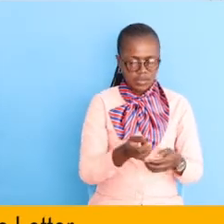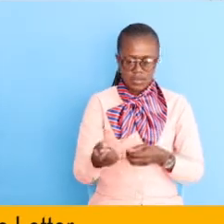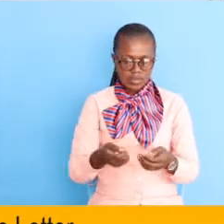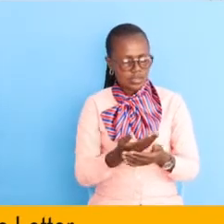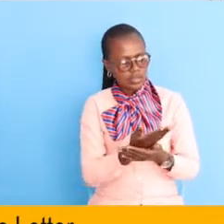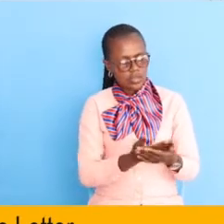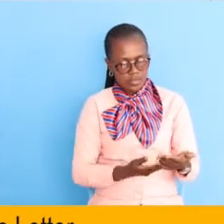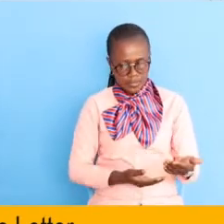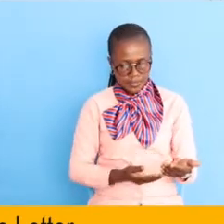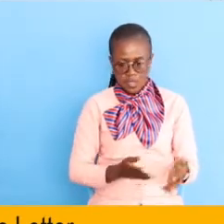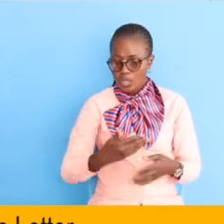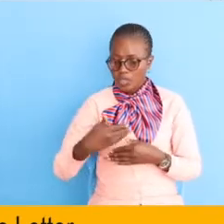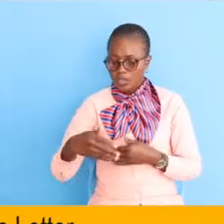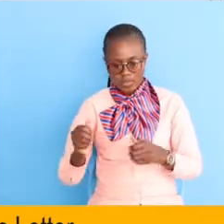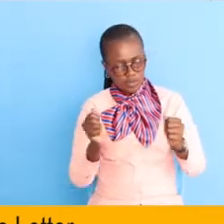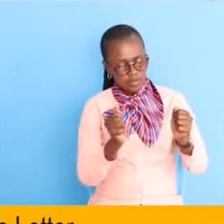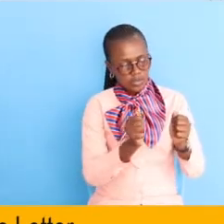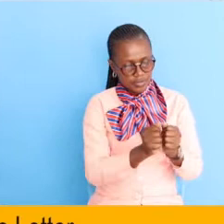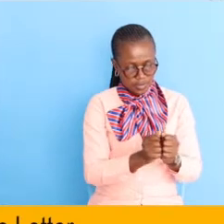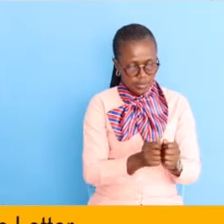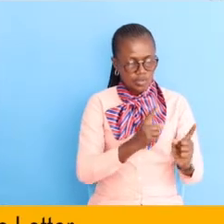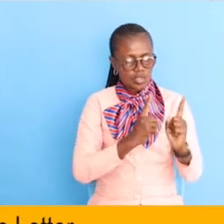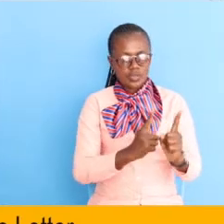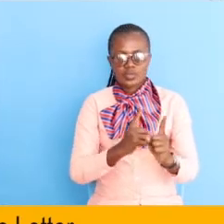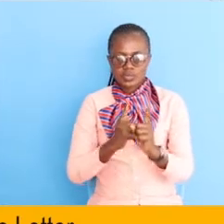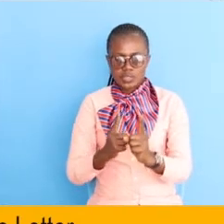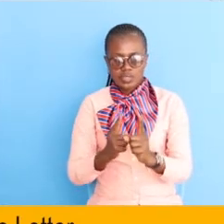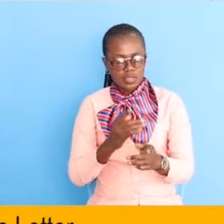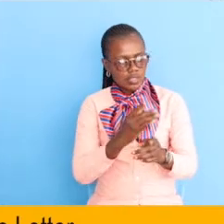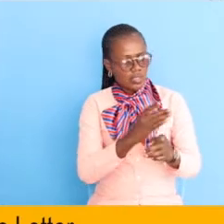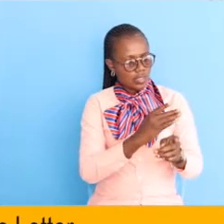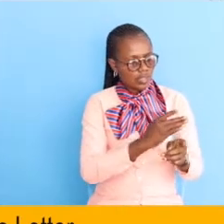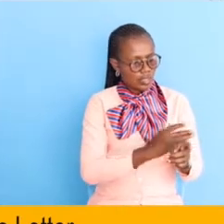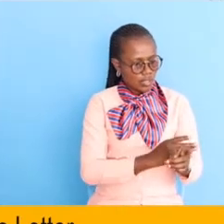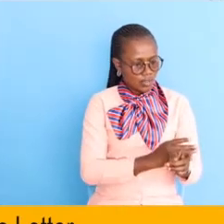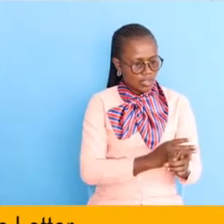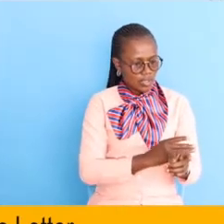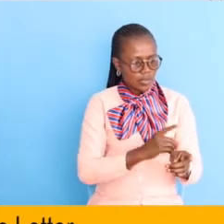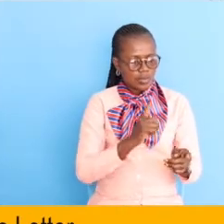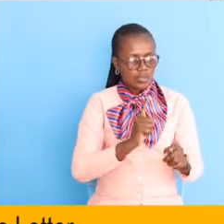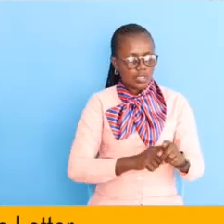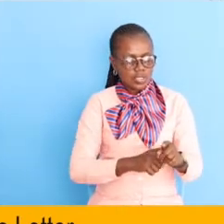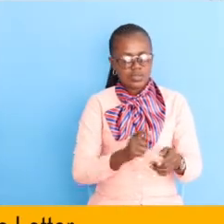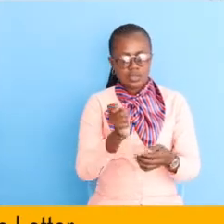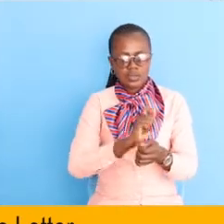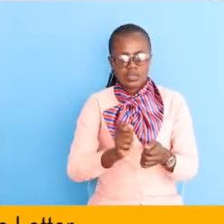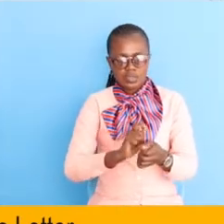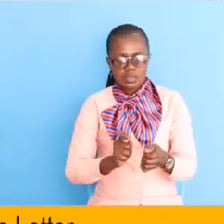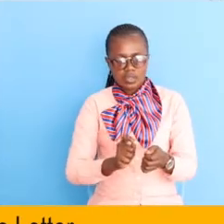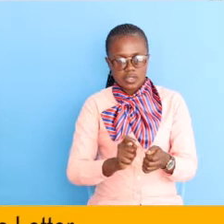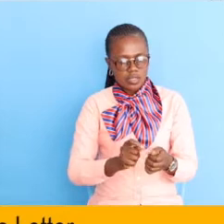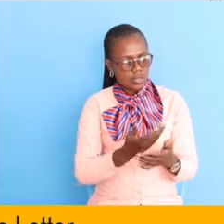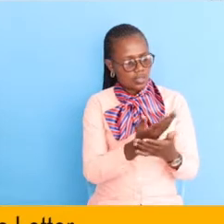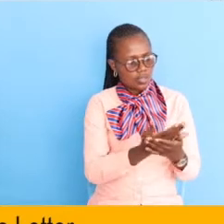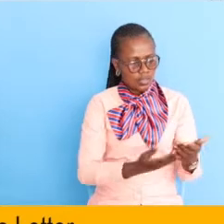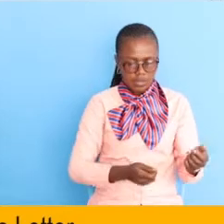the aspects that we need to consider. These aspects are, you need to